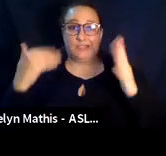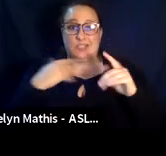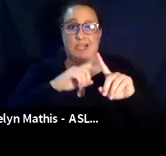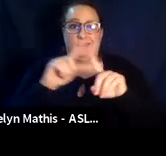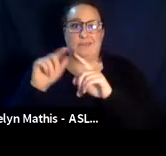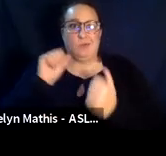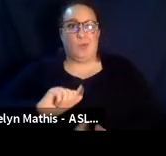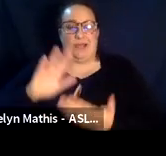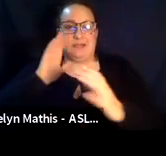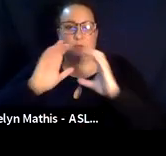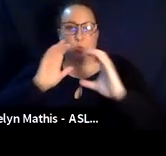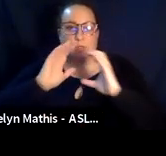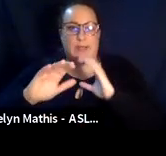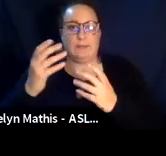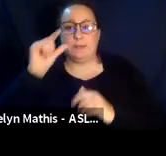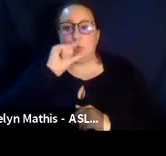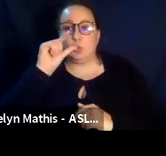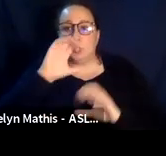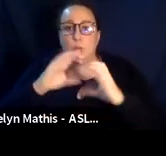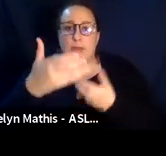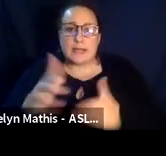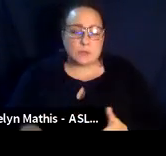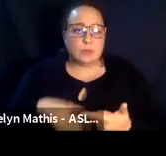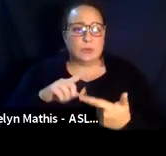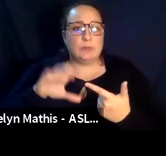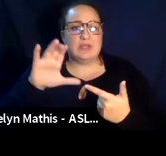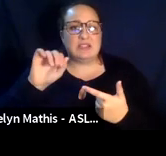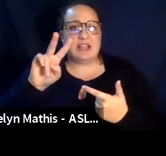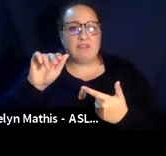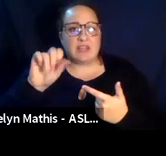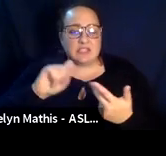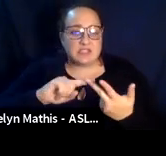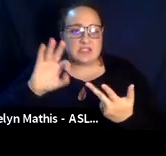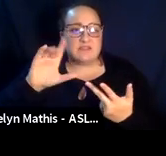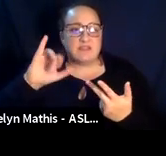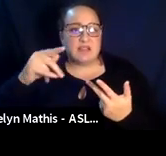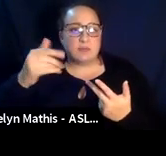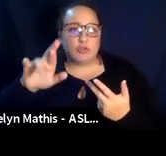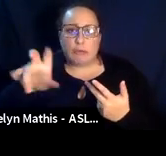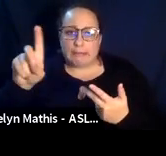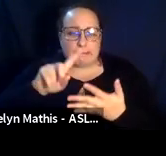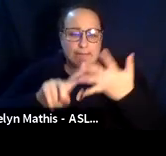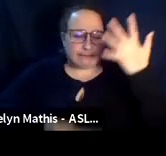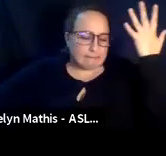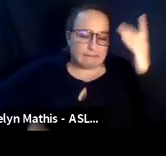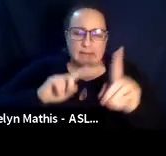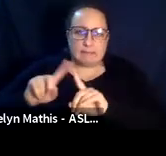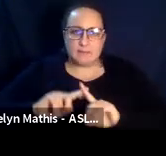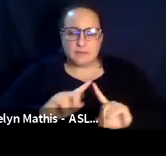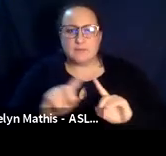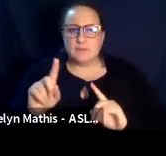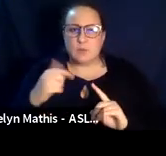communicating. So they might have Google Classroom and Canvas and Flipgrid and all these other things. So I